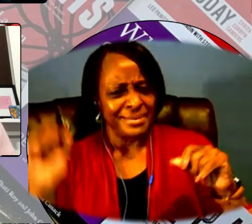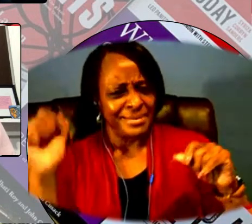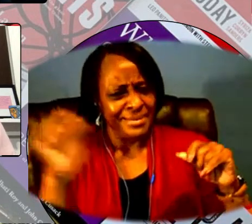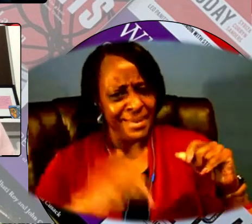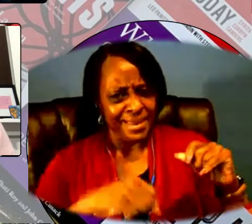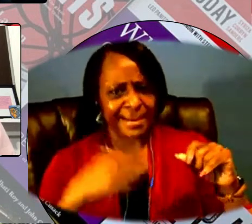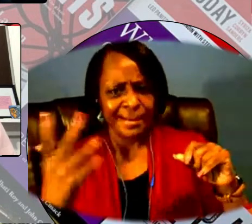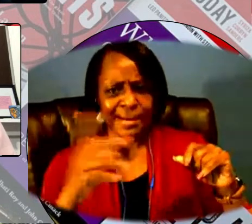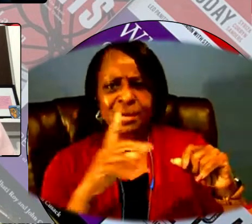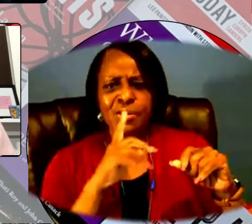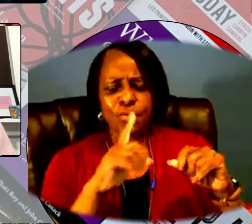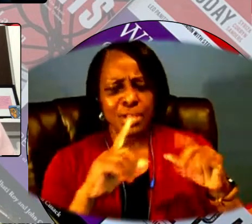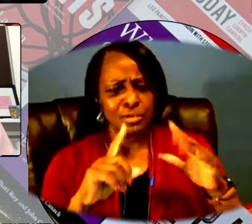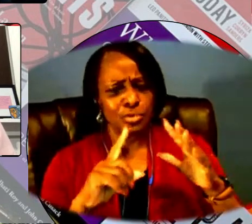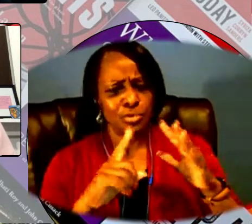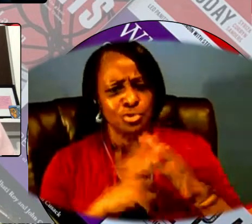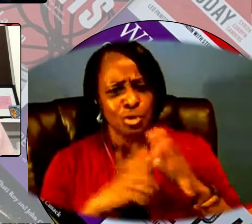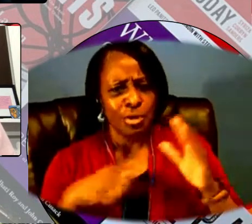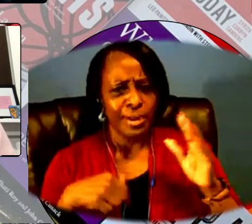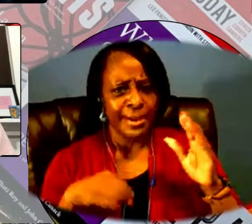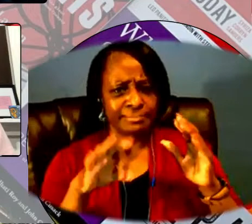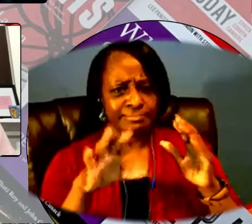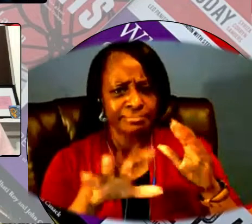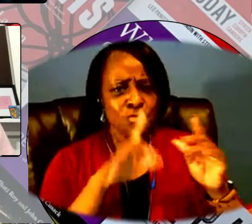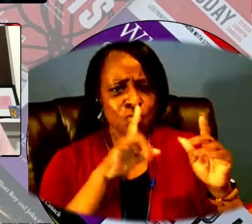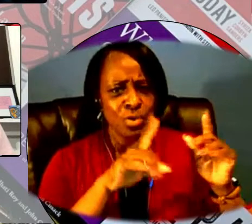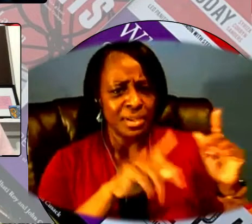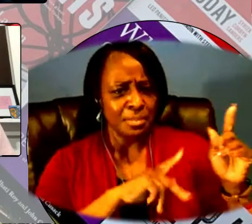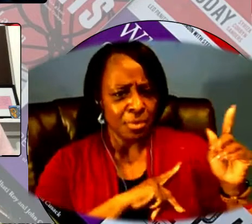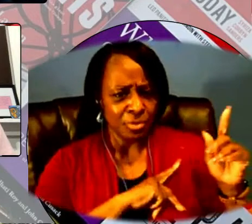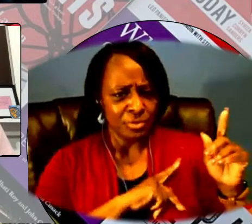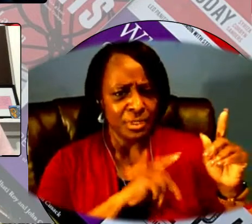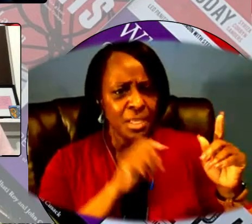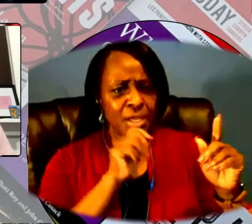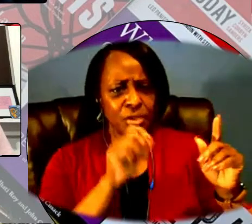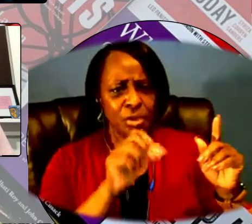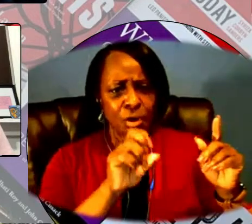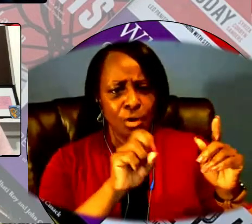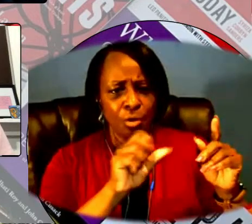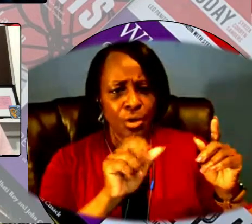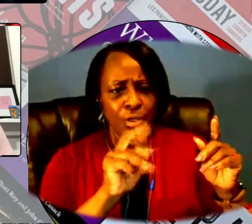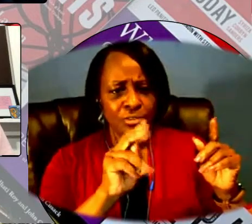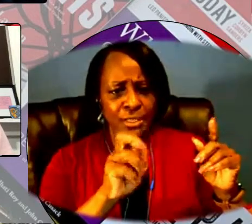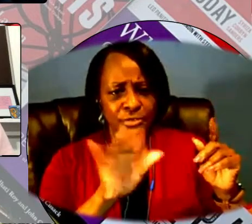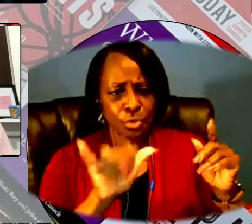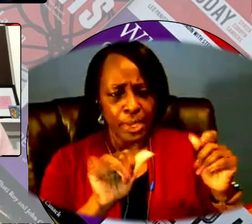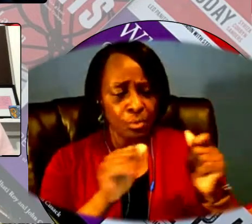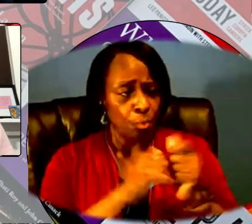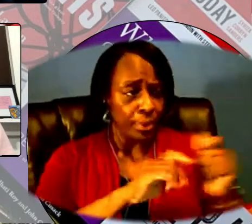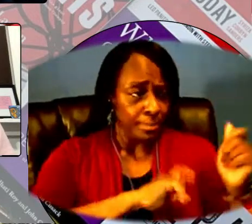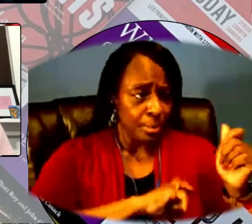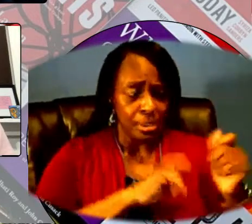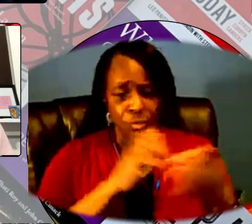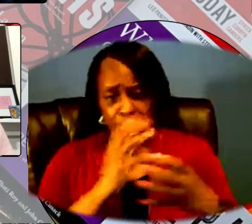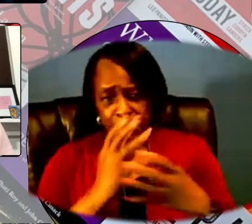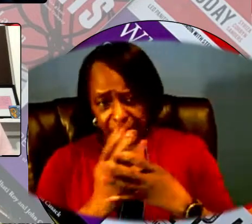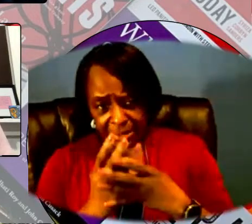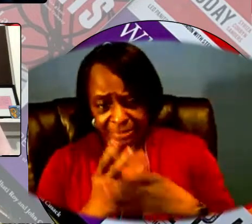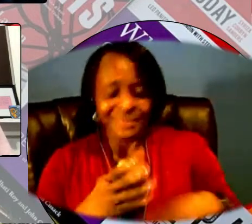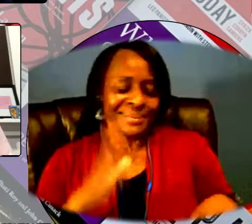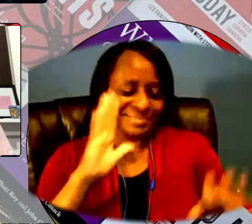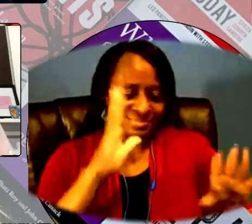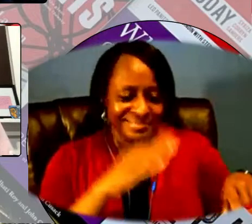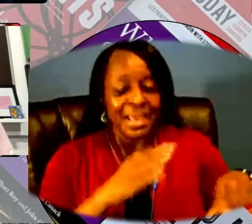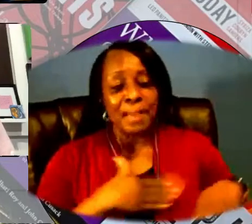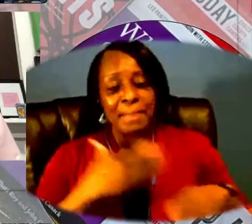Yeah, and just to start off, I'd say personally, there's no such thing as sanctuary with prisons or police, period. My name is Jonathan.